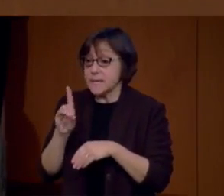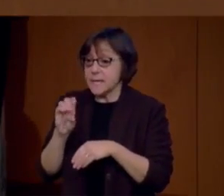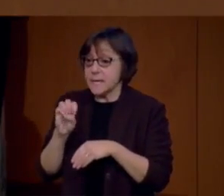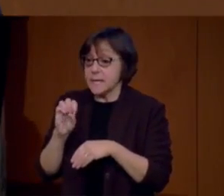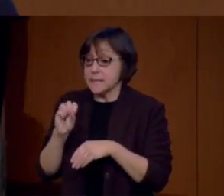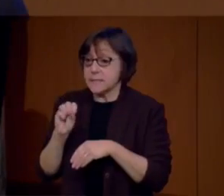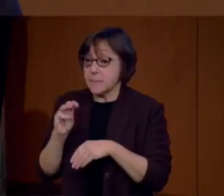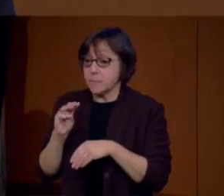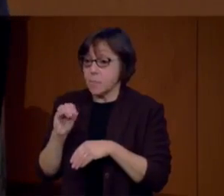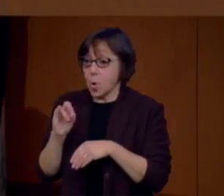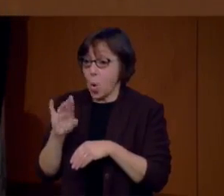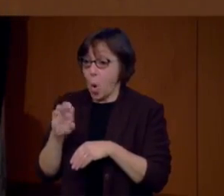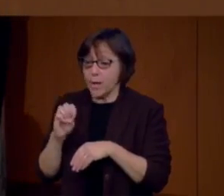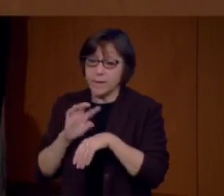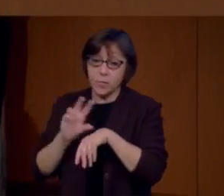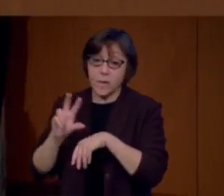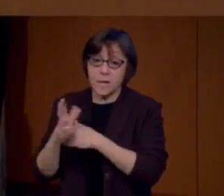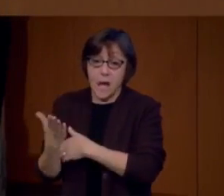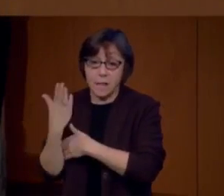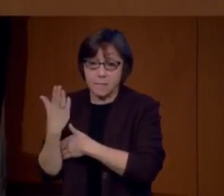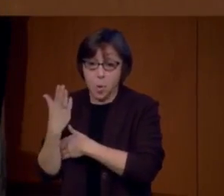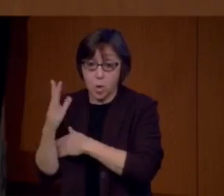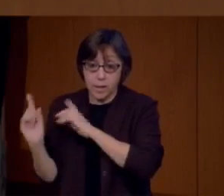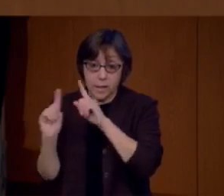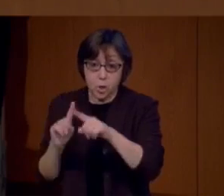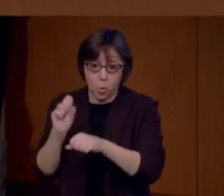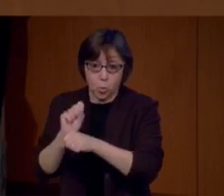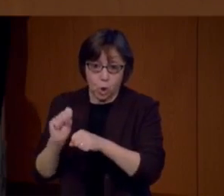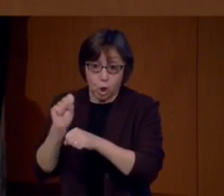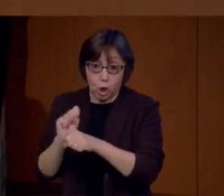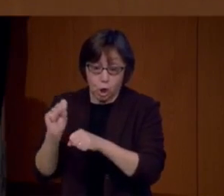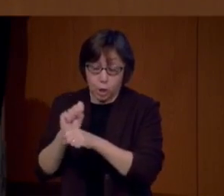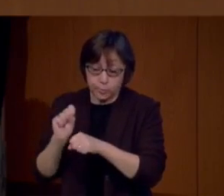always went to work about 3 o'clock in the morning. And